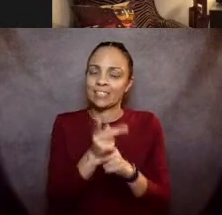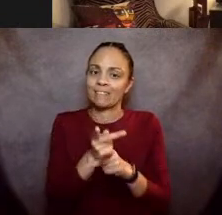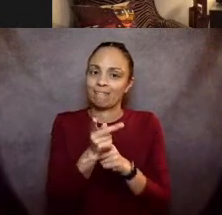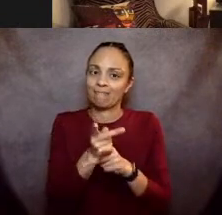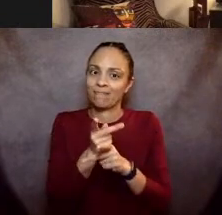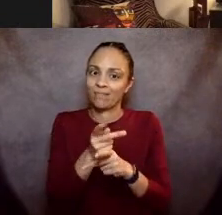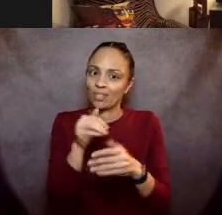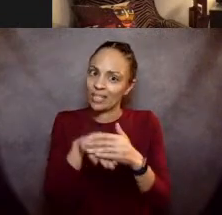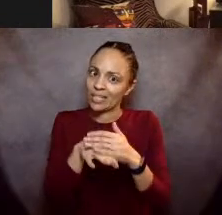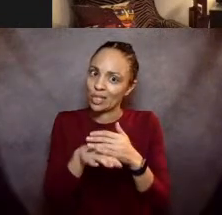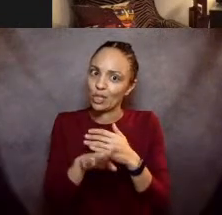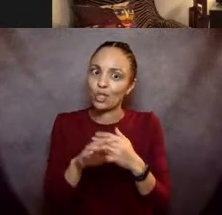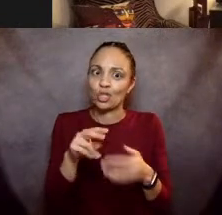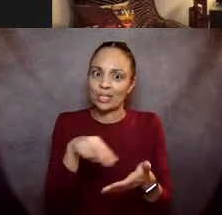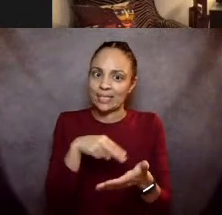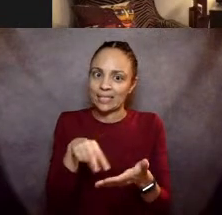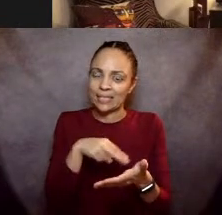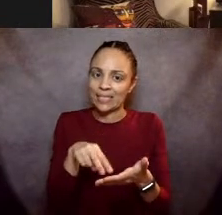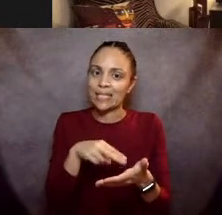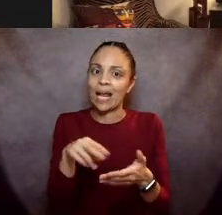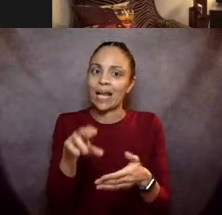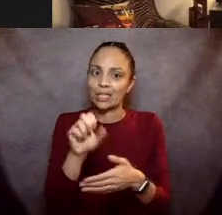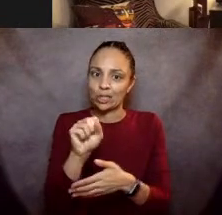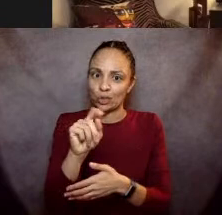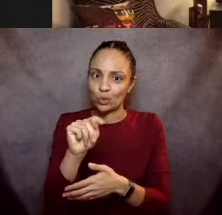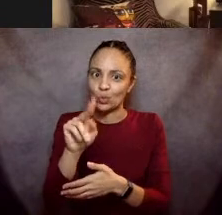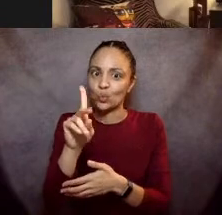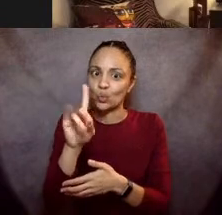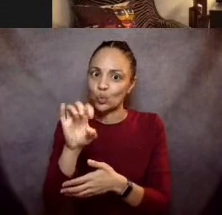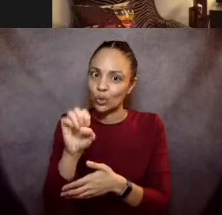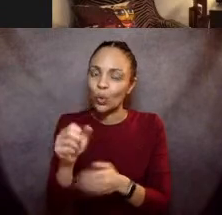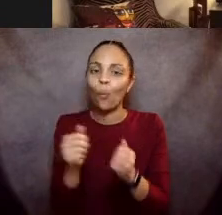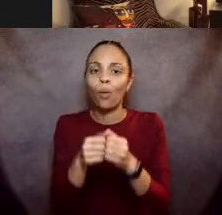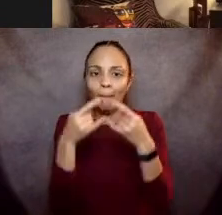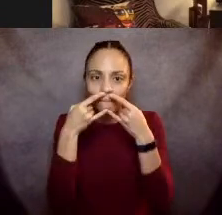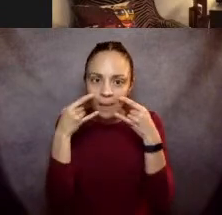distancing, just really because I say to myself,